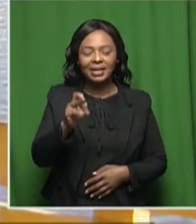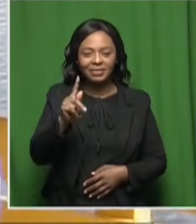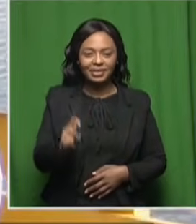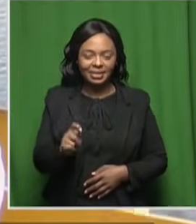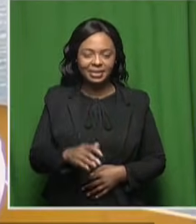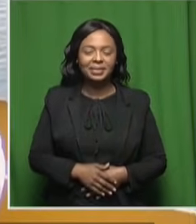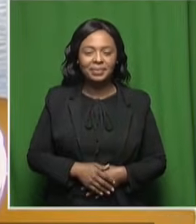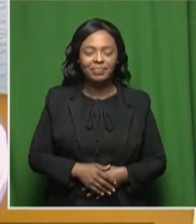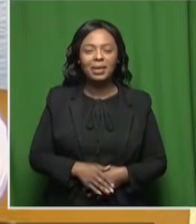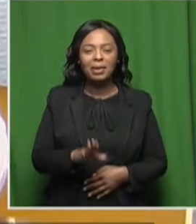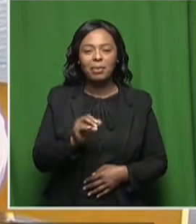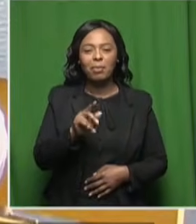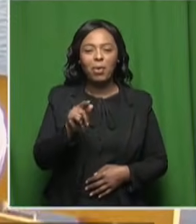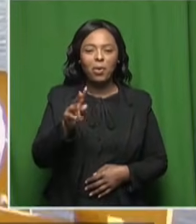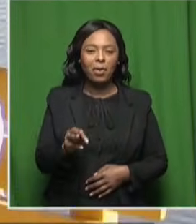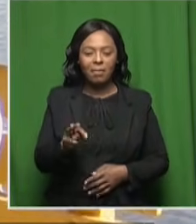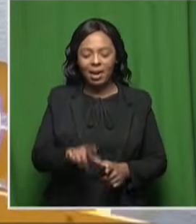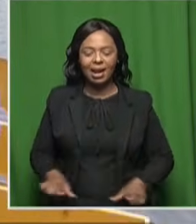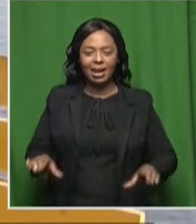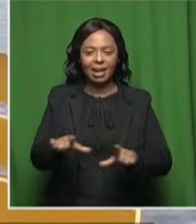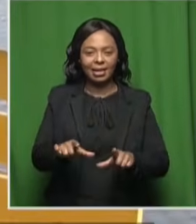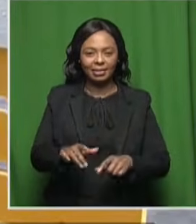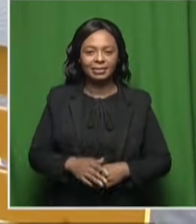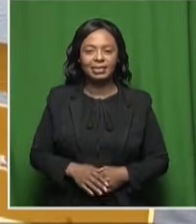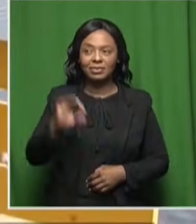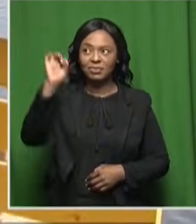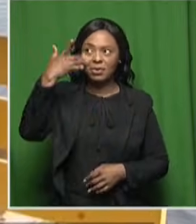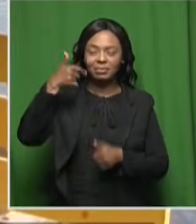we follow the sun here on SABC News.